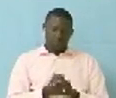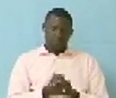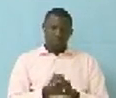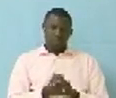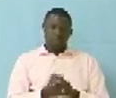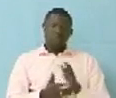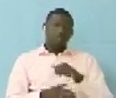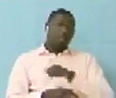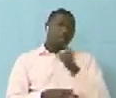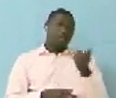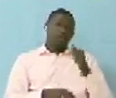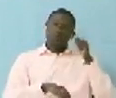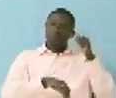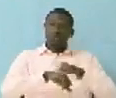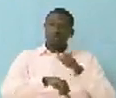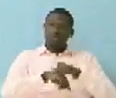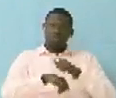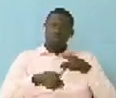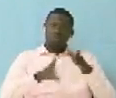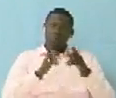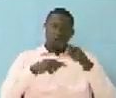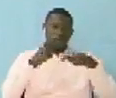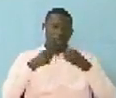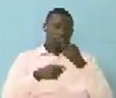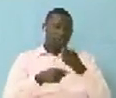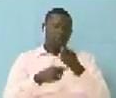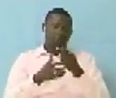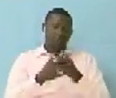the torture aspects of it